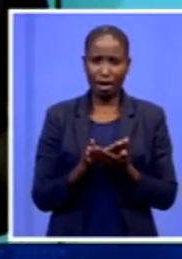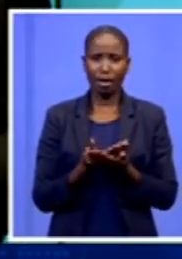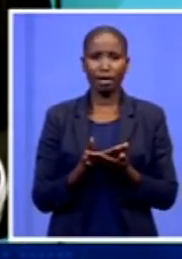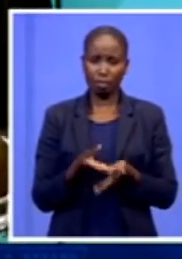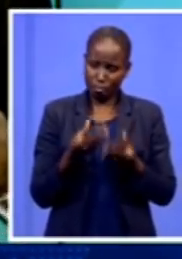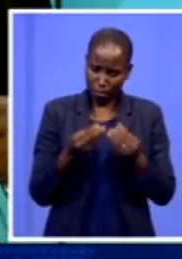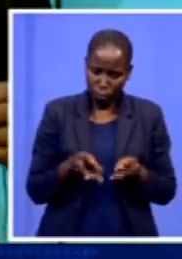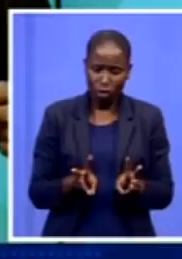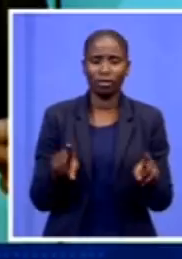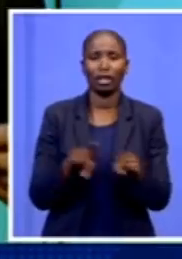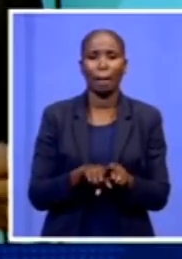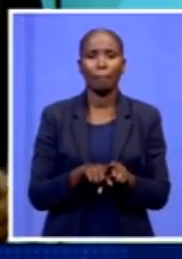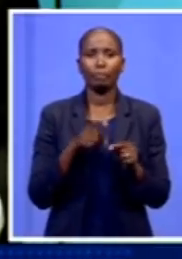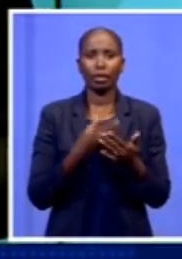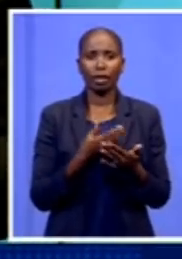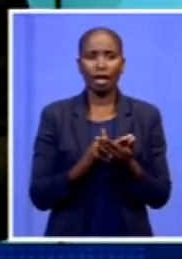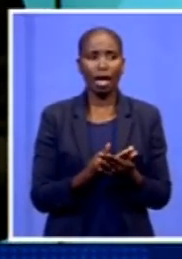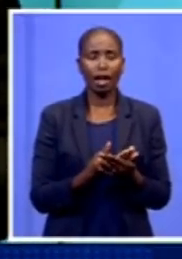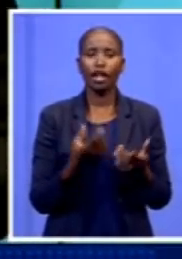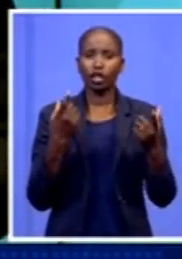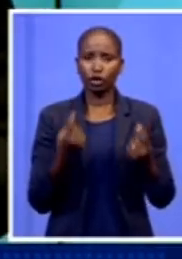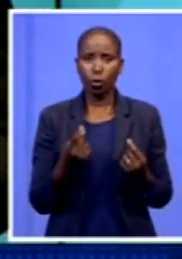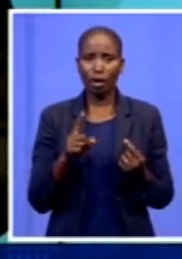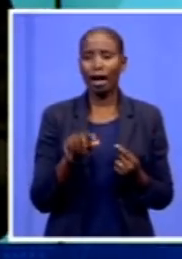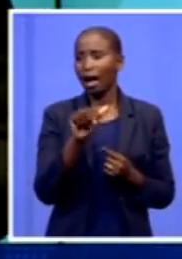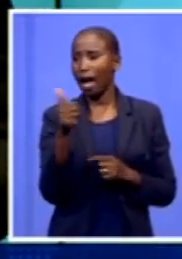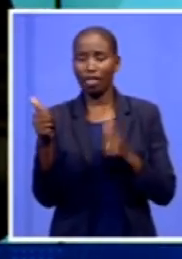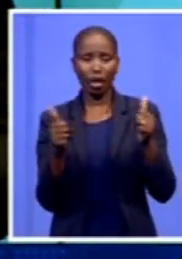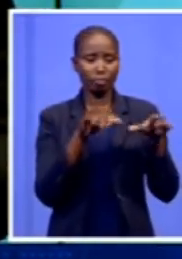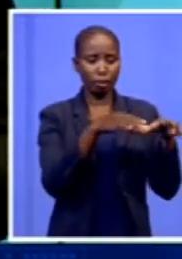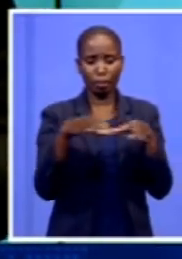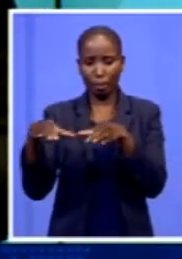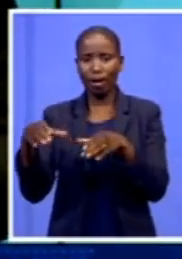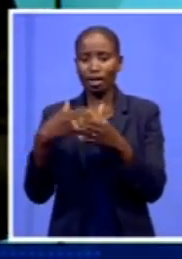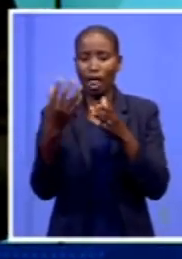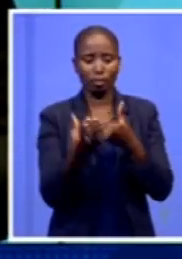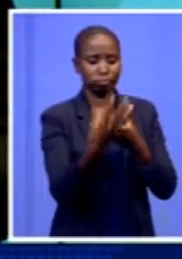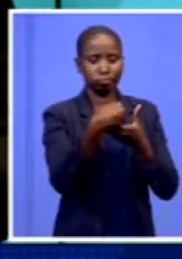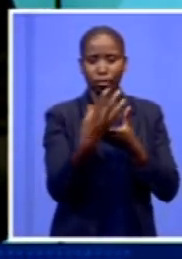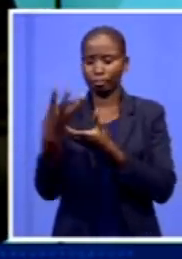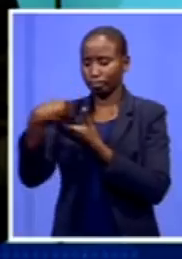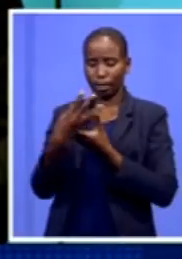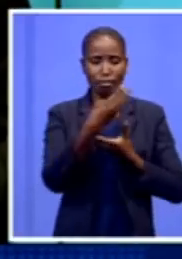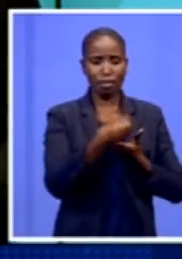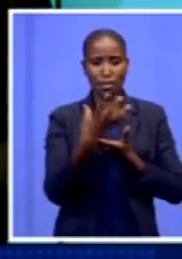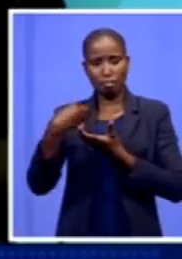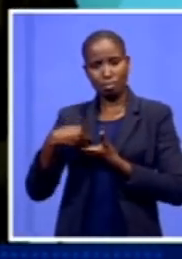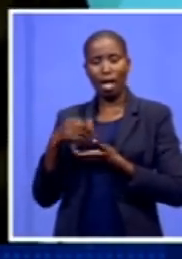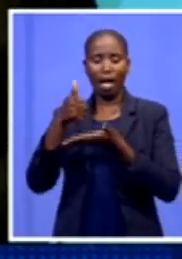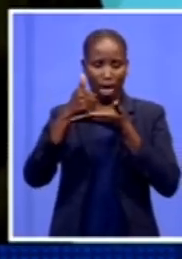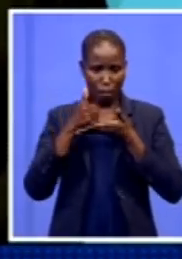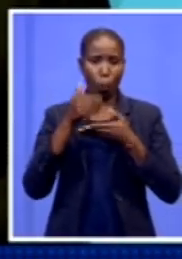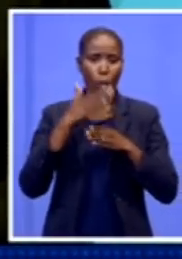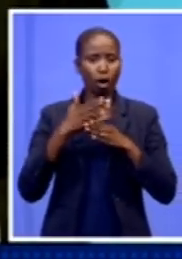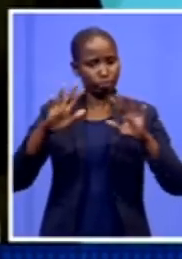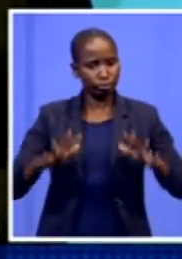other complementary bodies that can assist. Working together has massive benefits. For example,